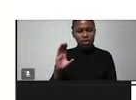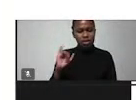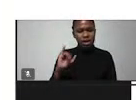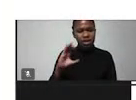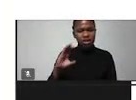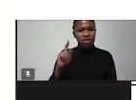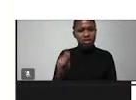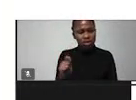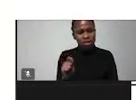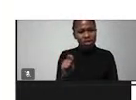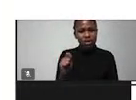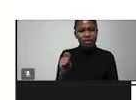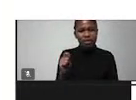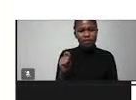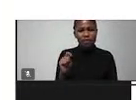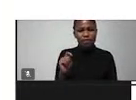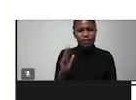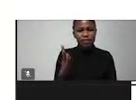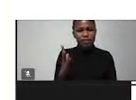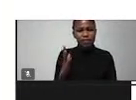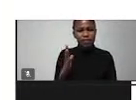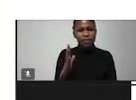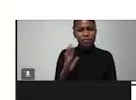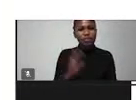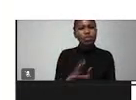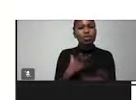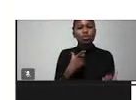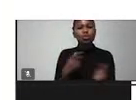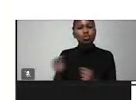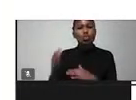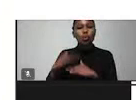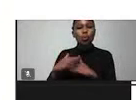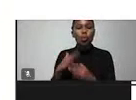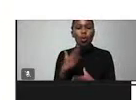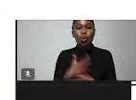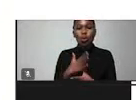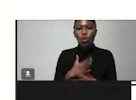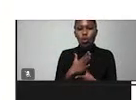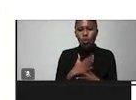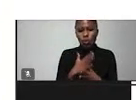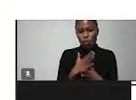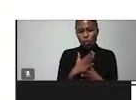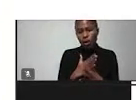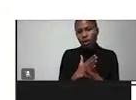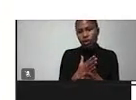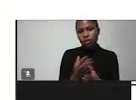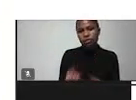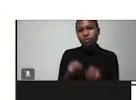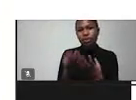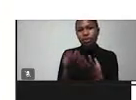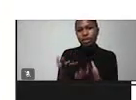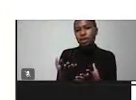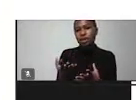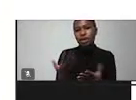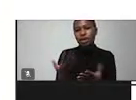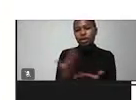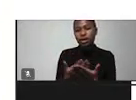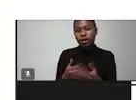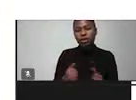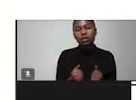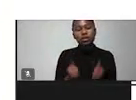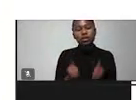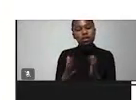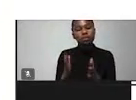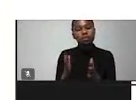businesses. And we are doing a lot of work, and Wesco has established a tech desk in terms of that to start unpacking the